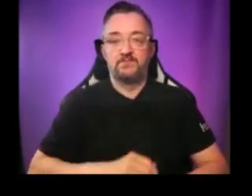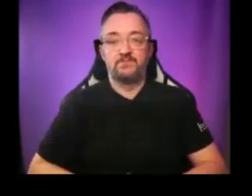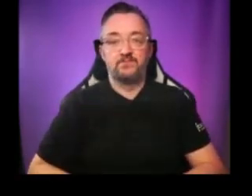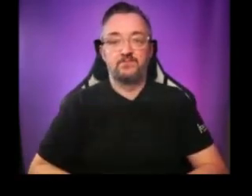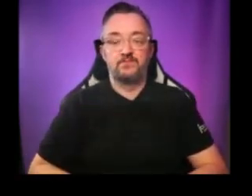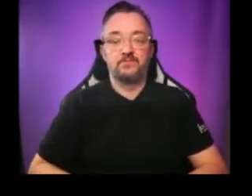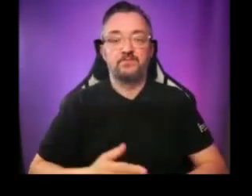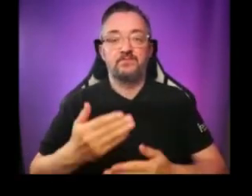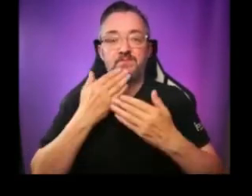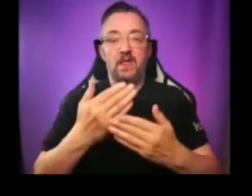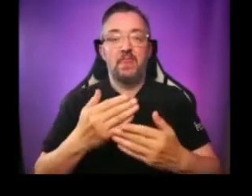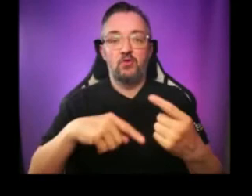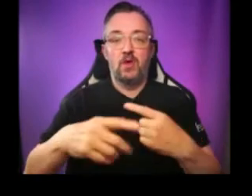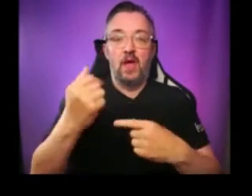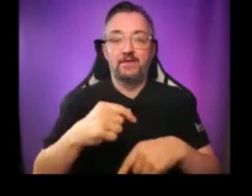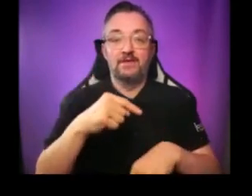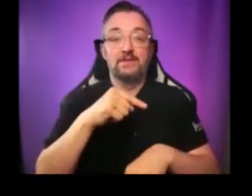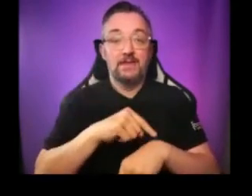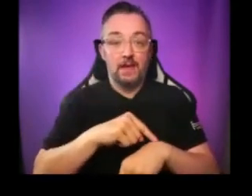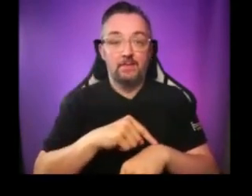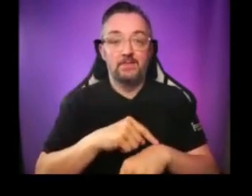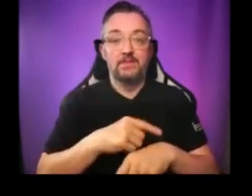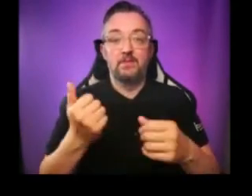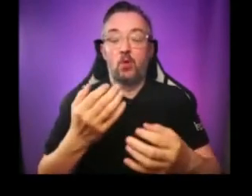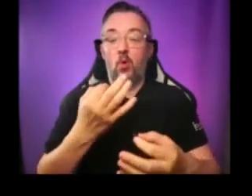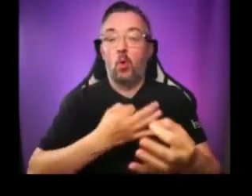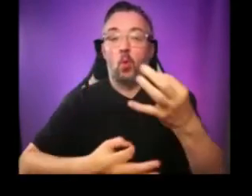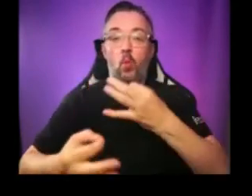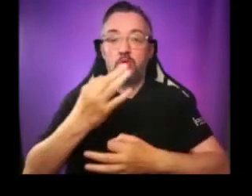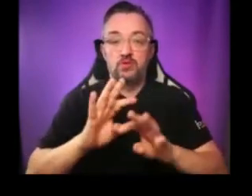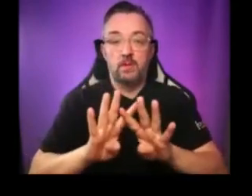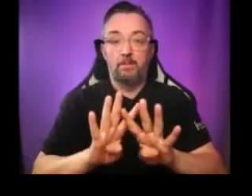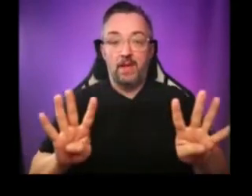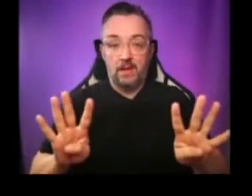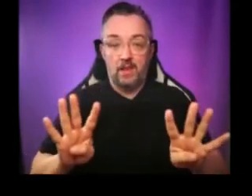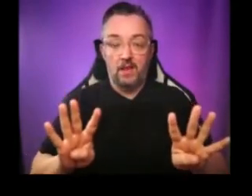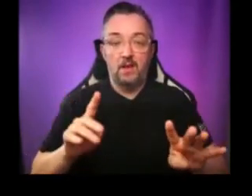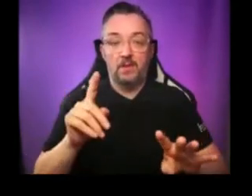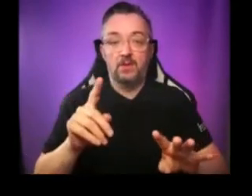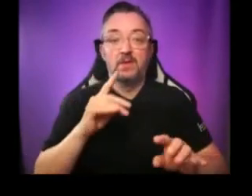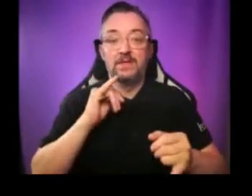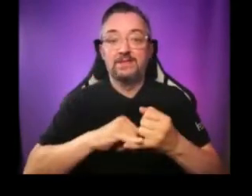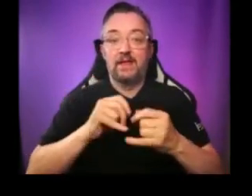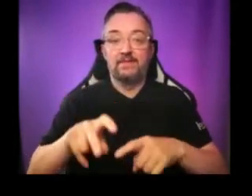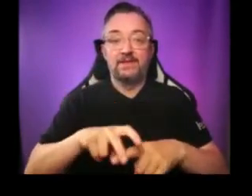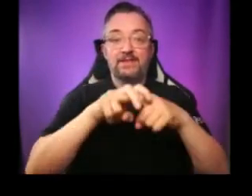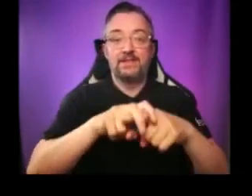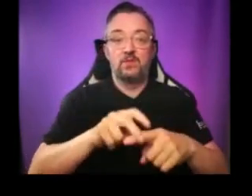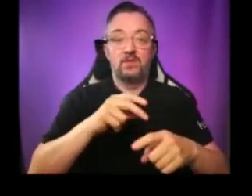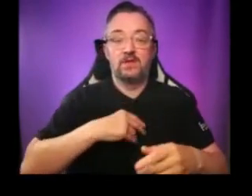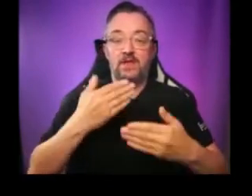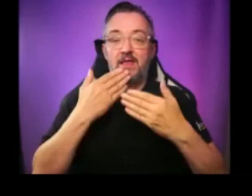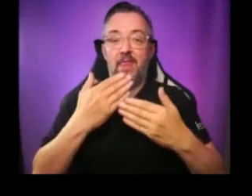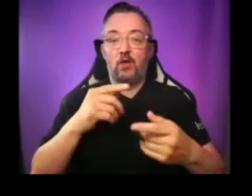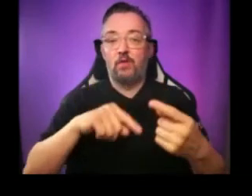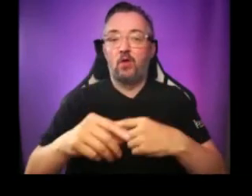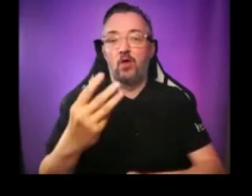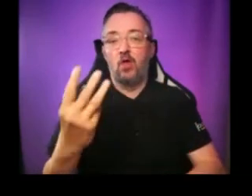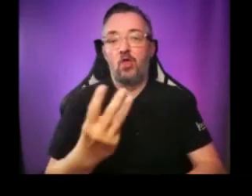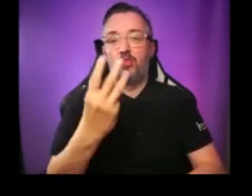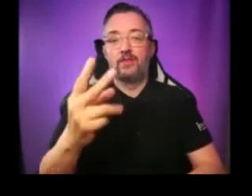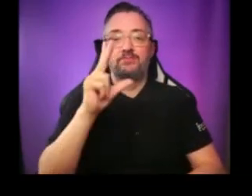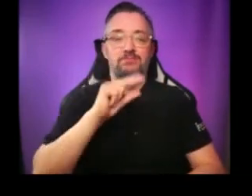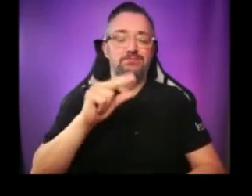Thank you, Stephanie. And we do have some time for questions to the panel as a whole, but just as Stephanie's taken a seat there, I'll just say thanks for 3 fantastic talks,